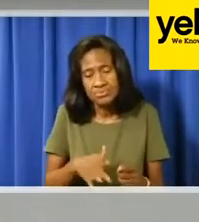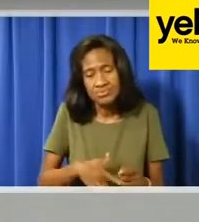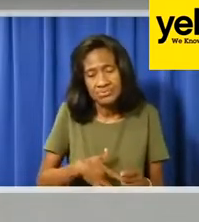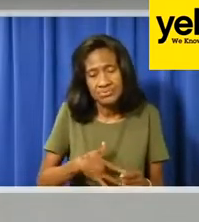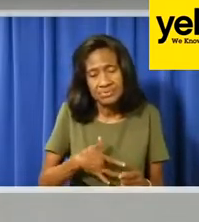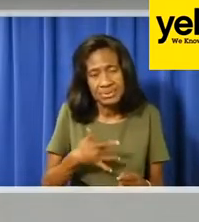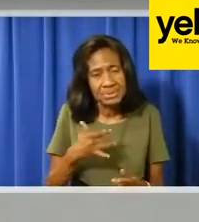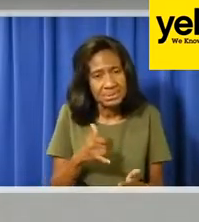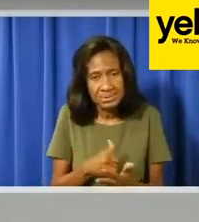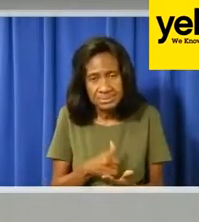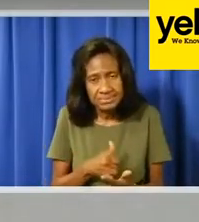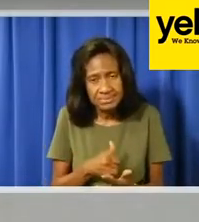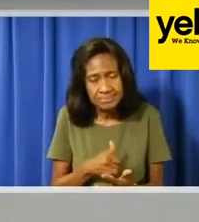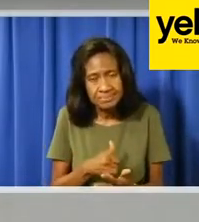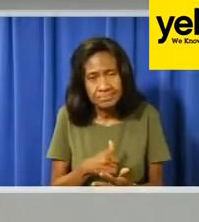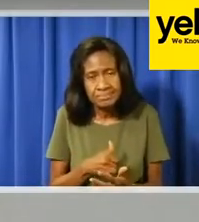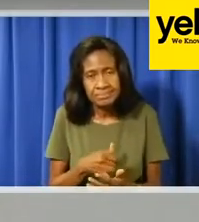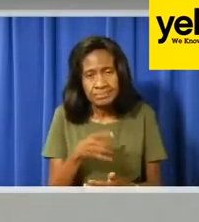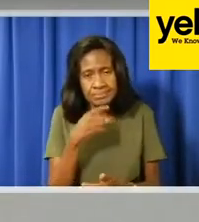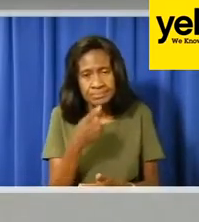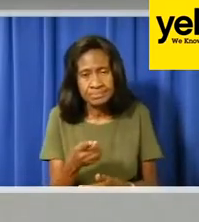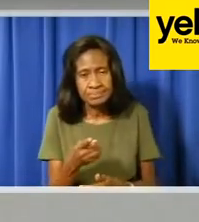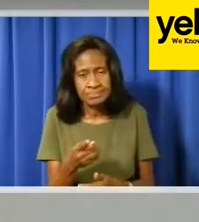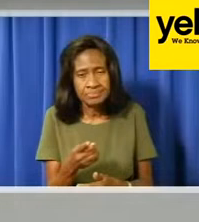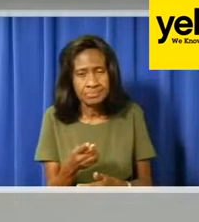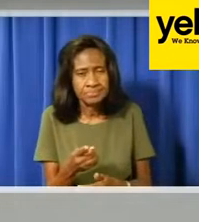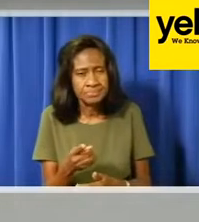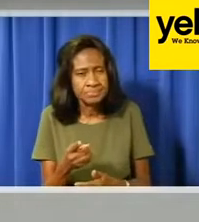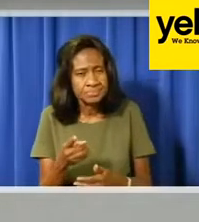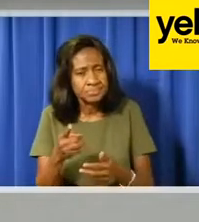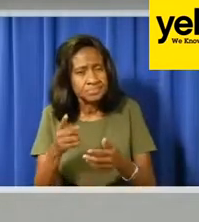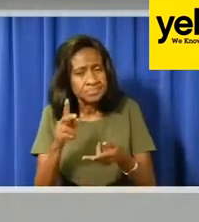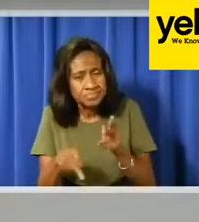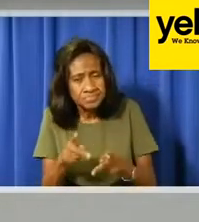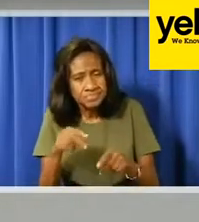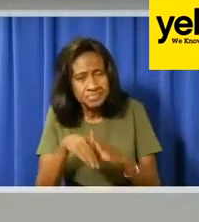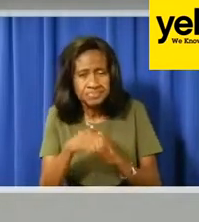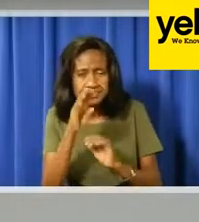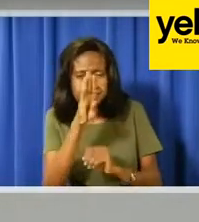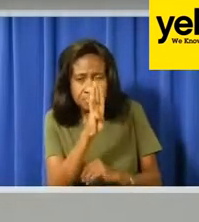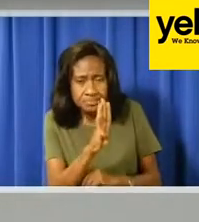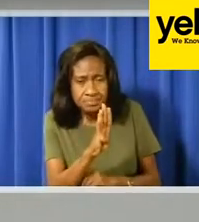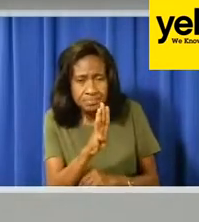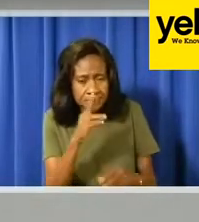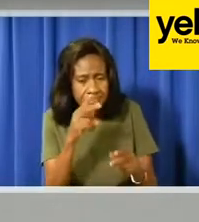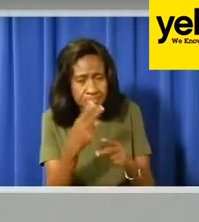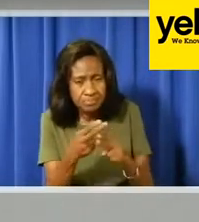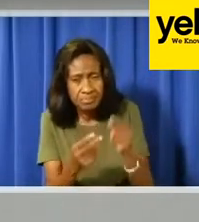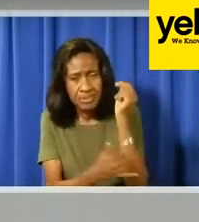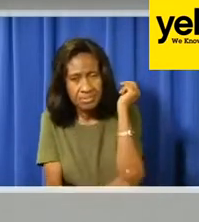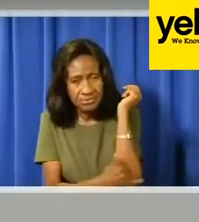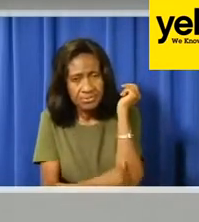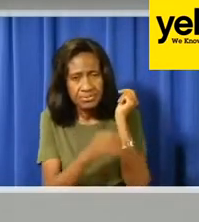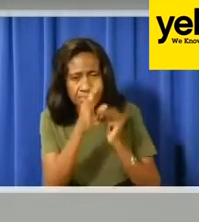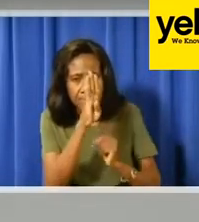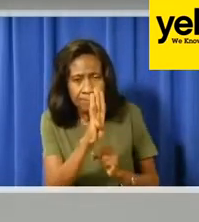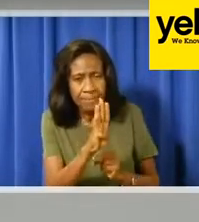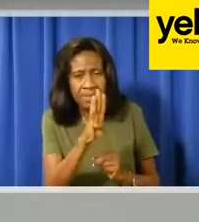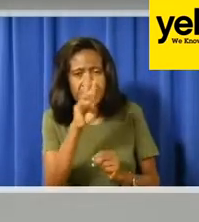with our colleagues in the BVI, and I know Premier Foy